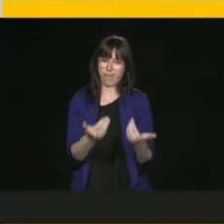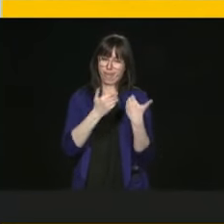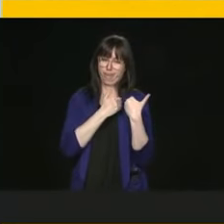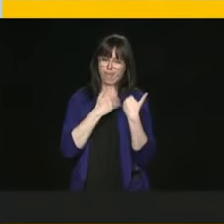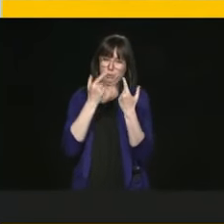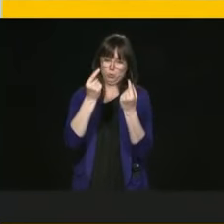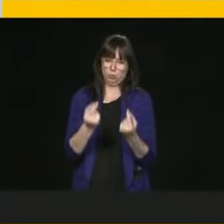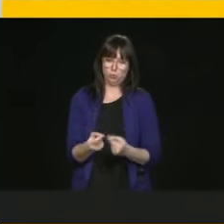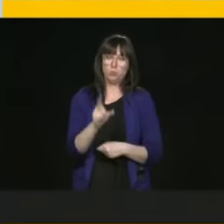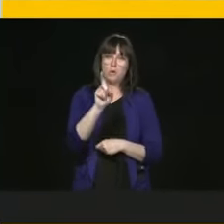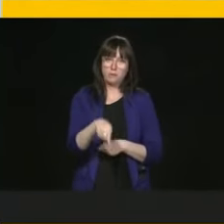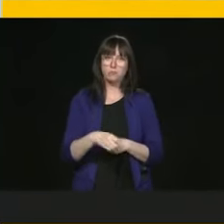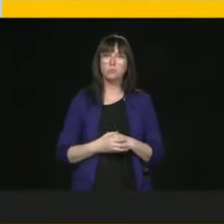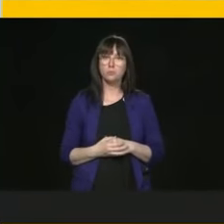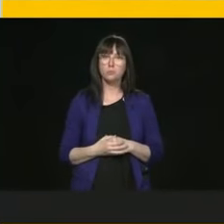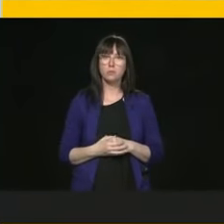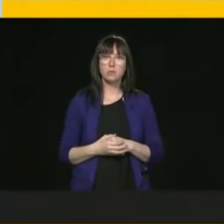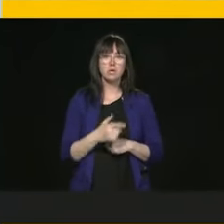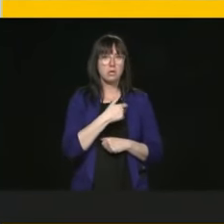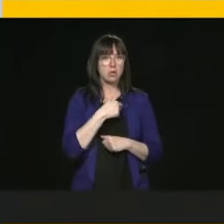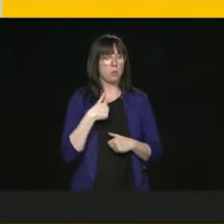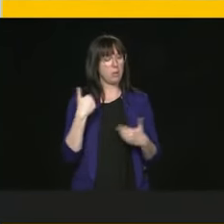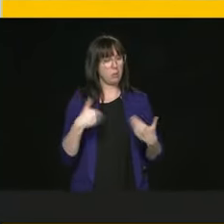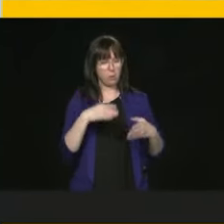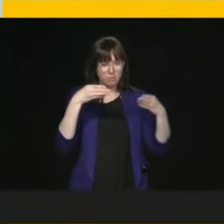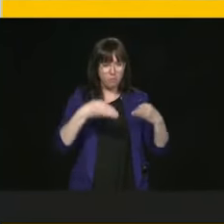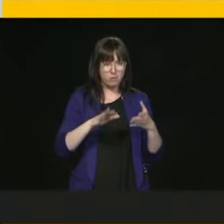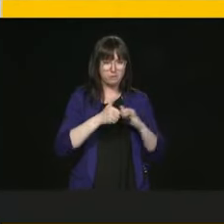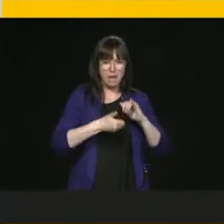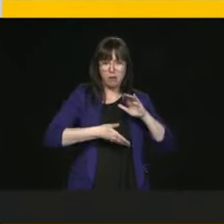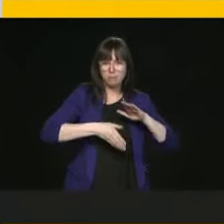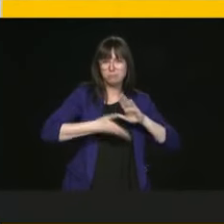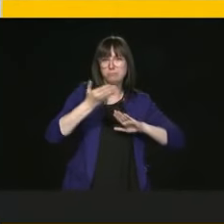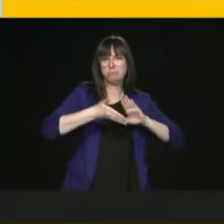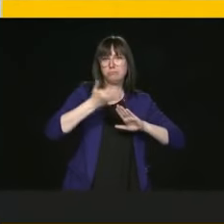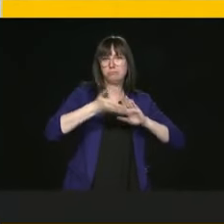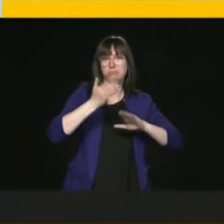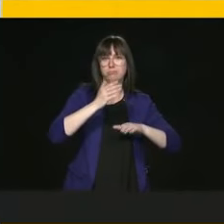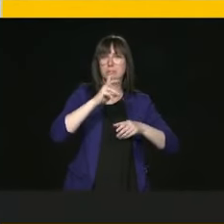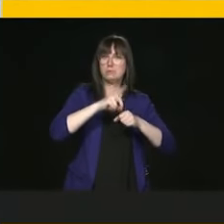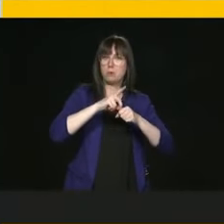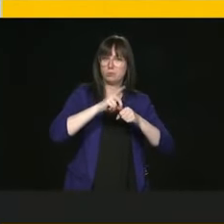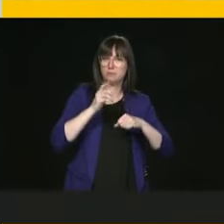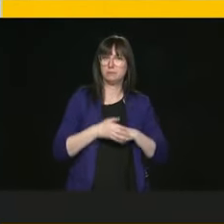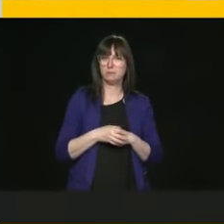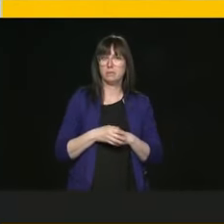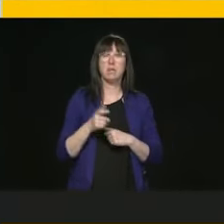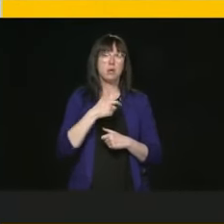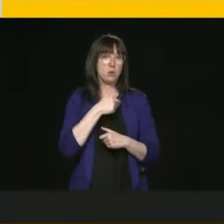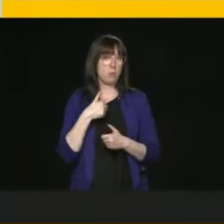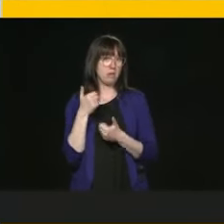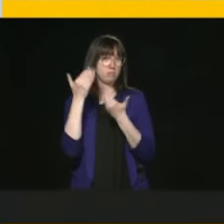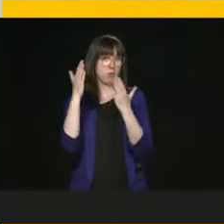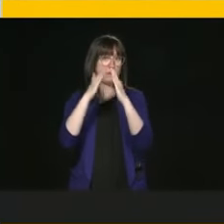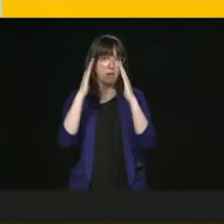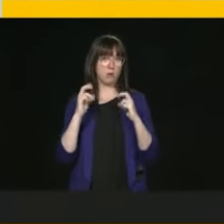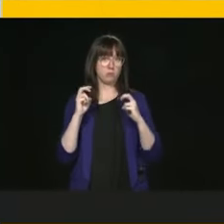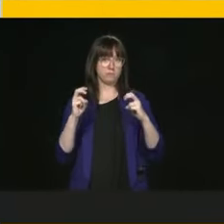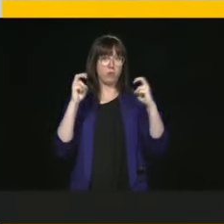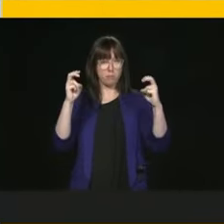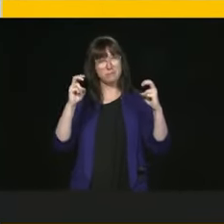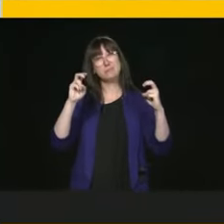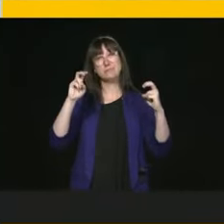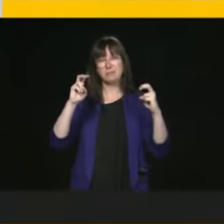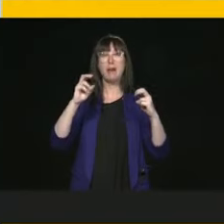is something that we are also very much focused on. We have proposed that the House of Commons return in some fashion